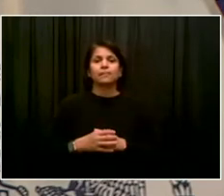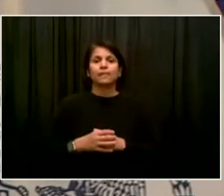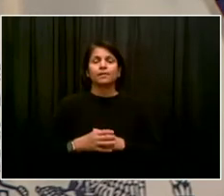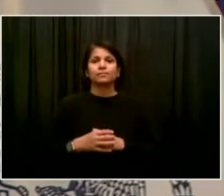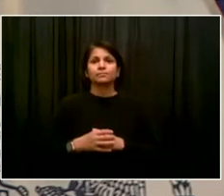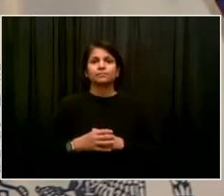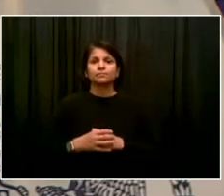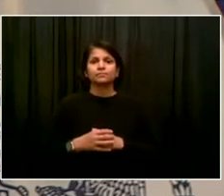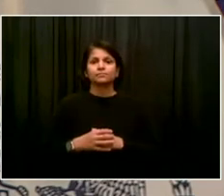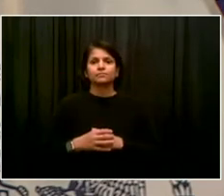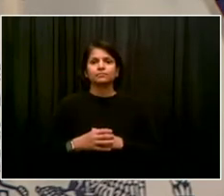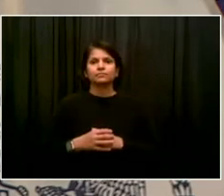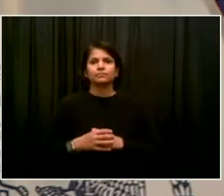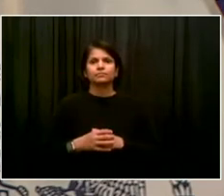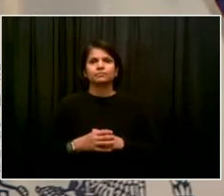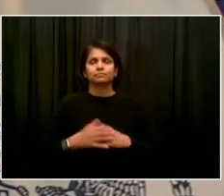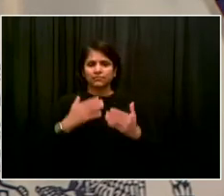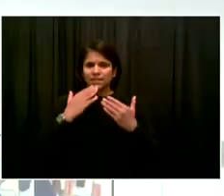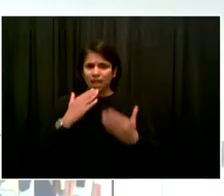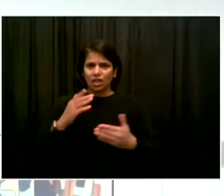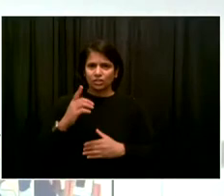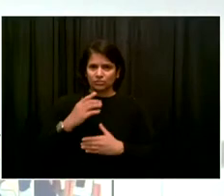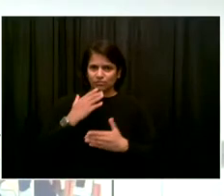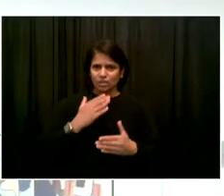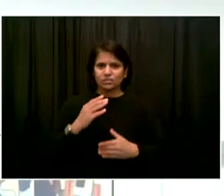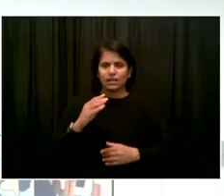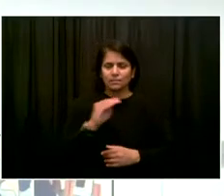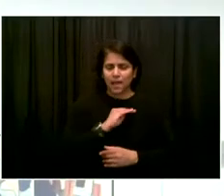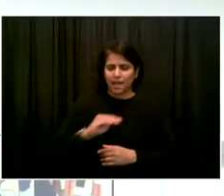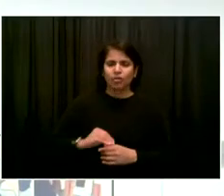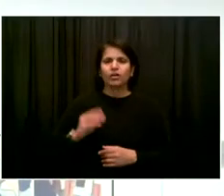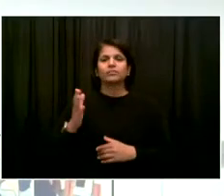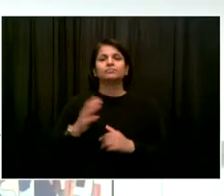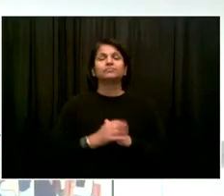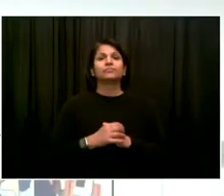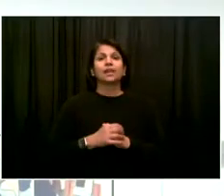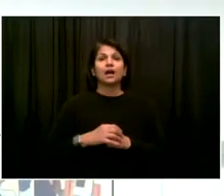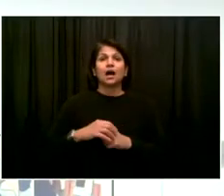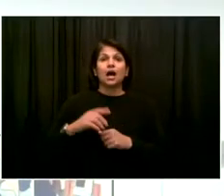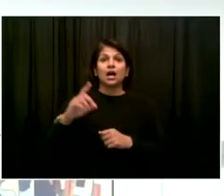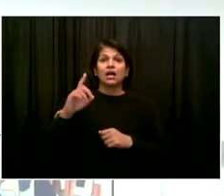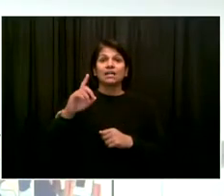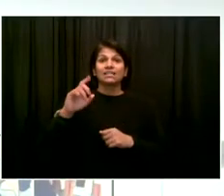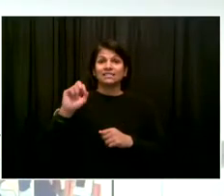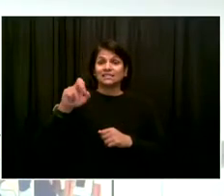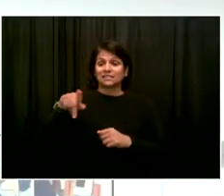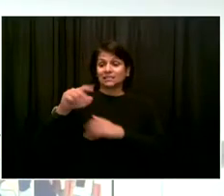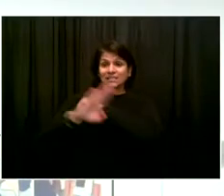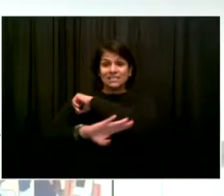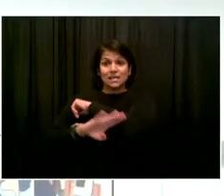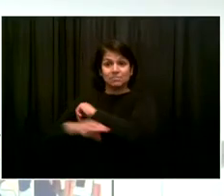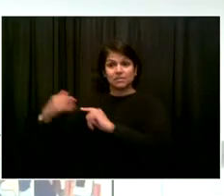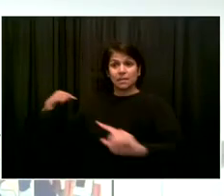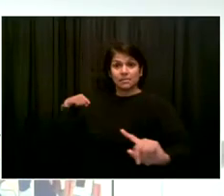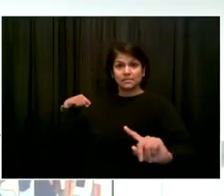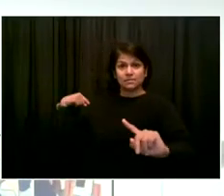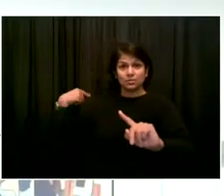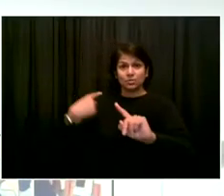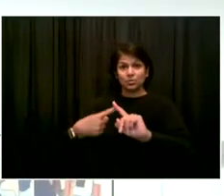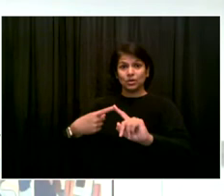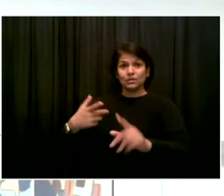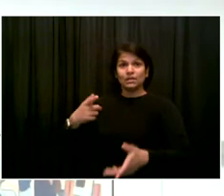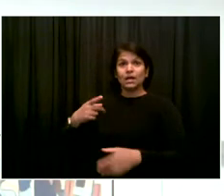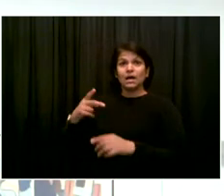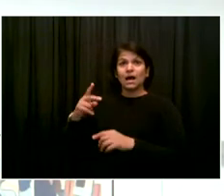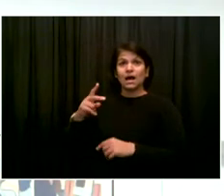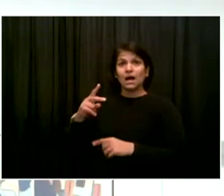Thank you, as always, Mr. Mayor. Since September, we've described a dual mission for New York City's children: to keep